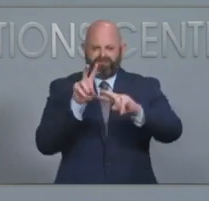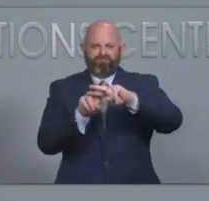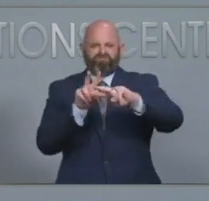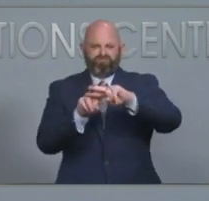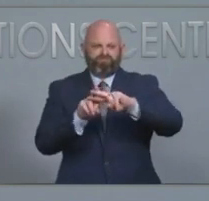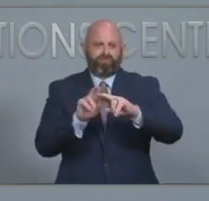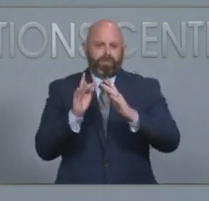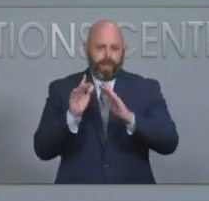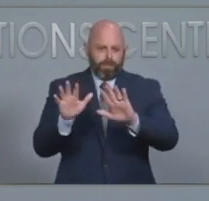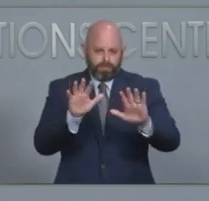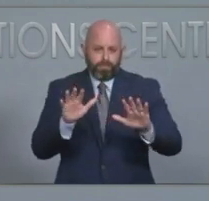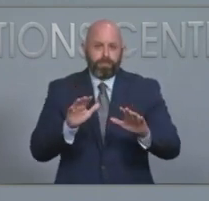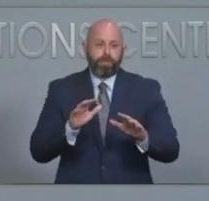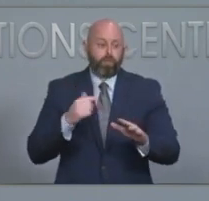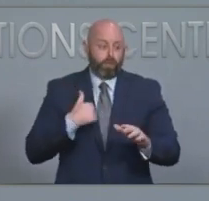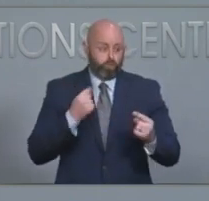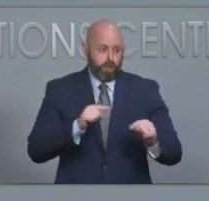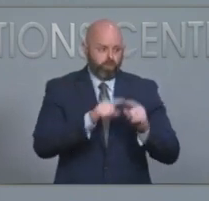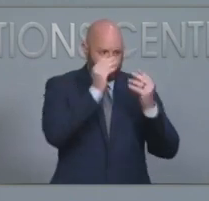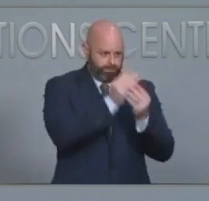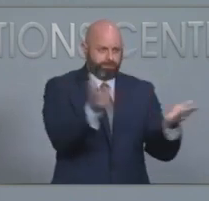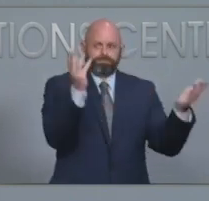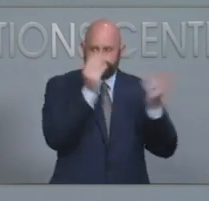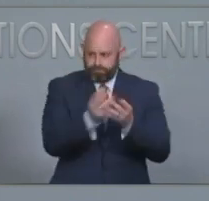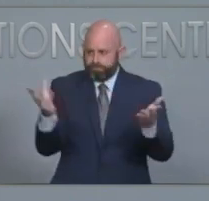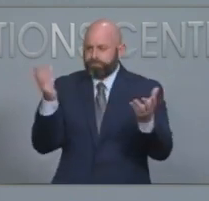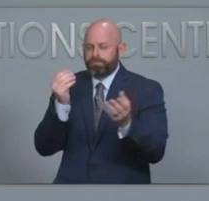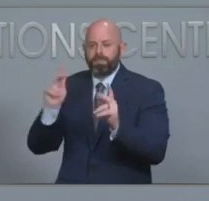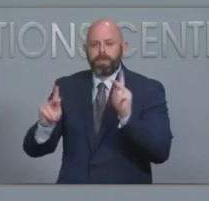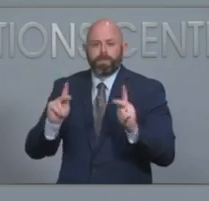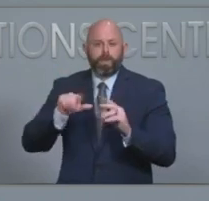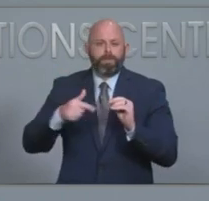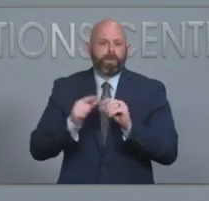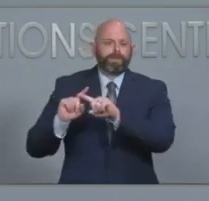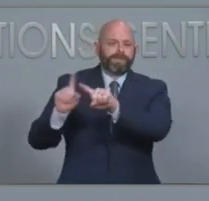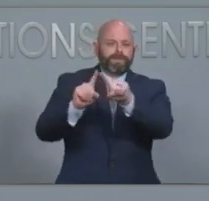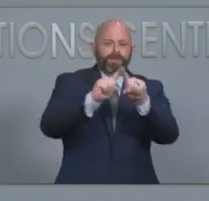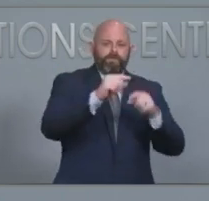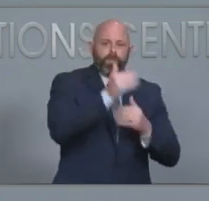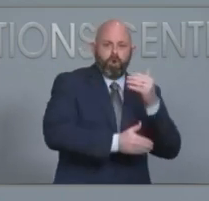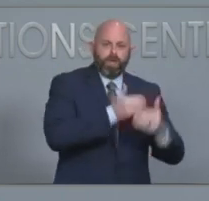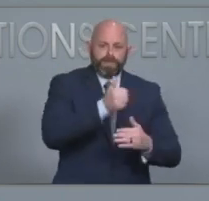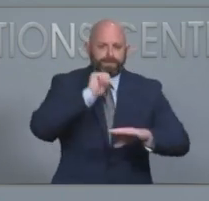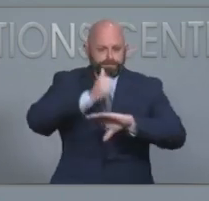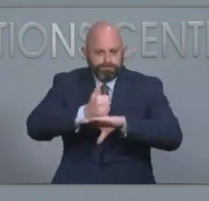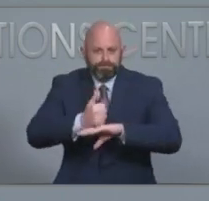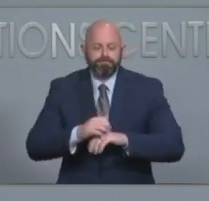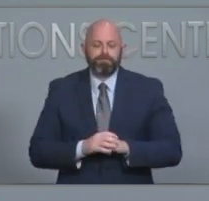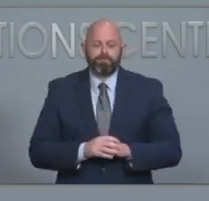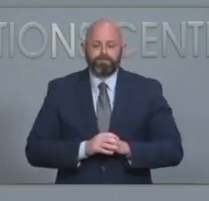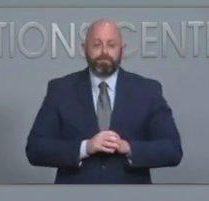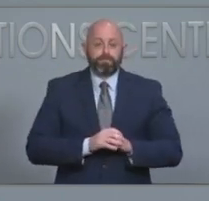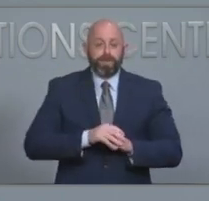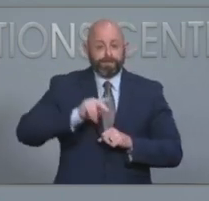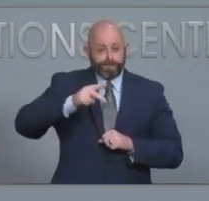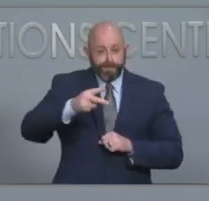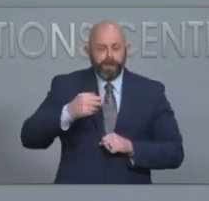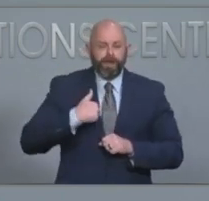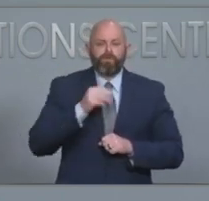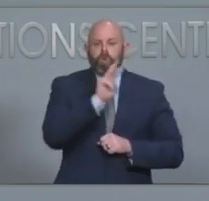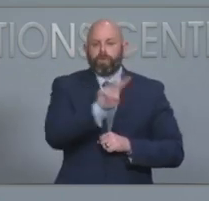the voters about the various processes that we have in place. We have a dedicated web page